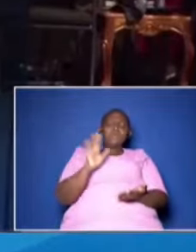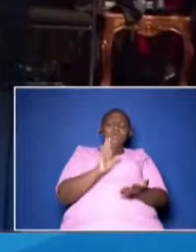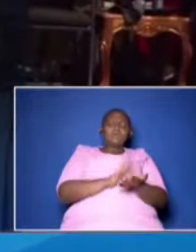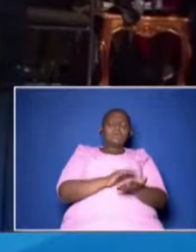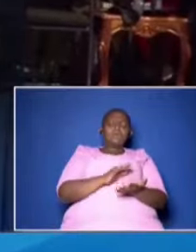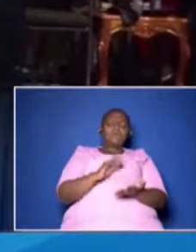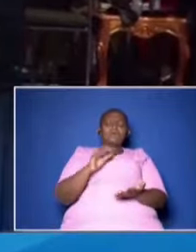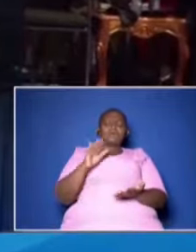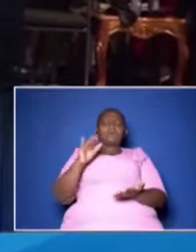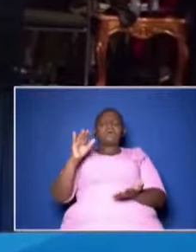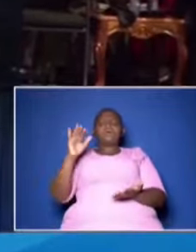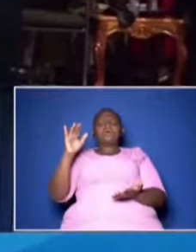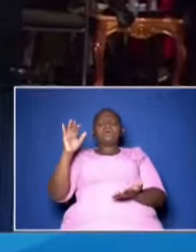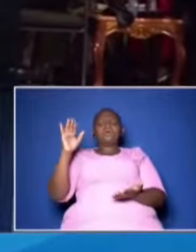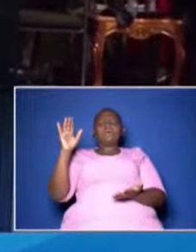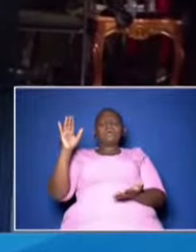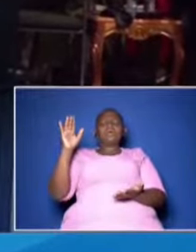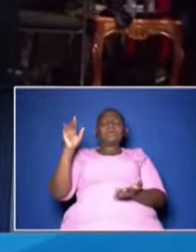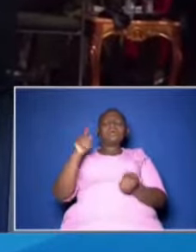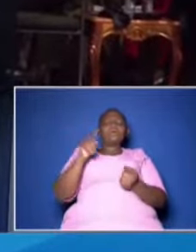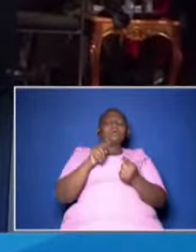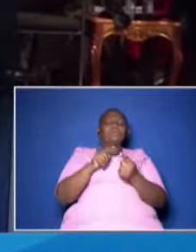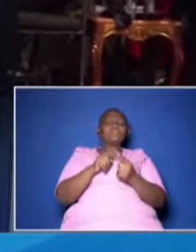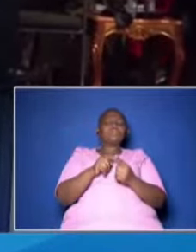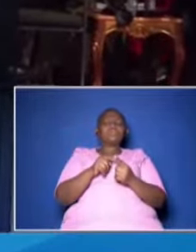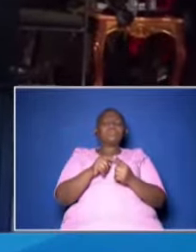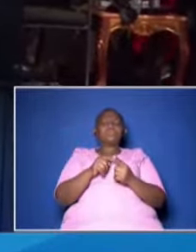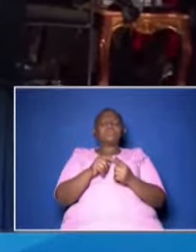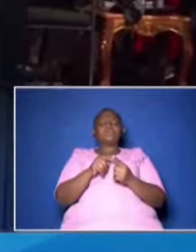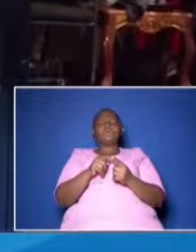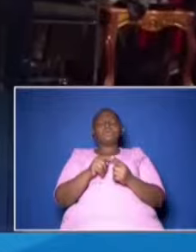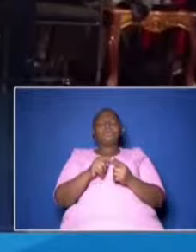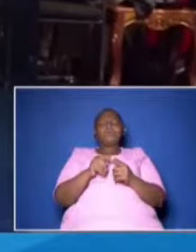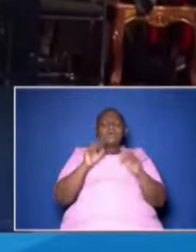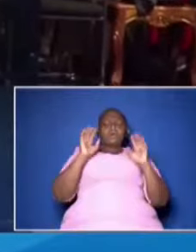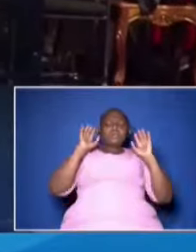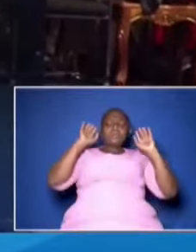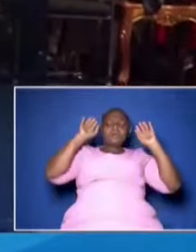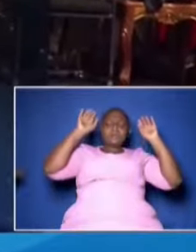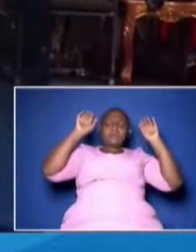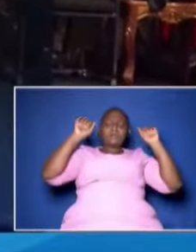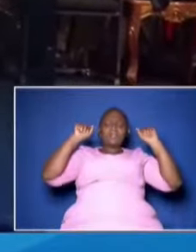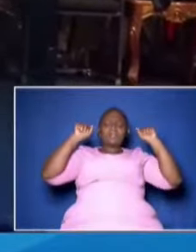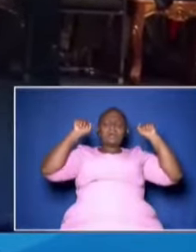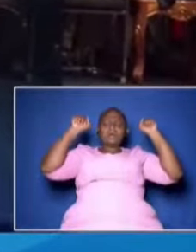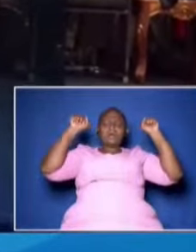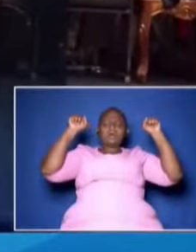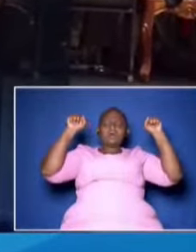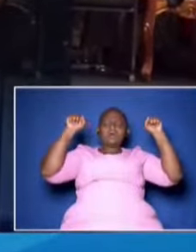glory glor to